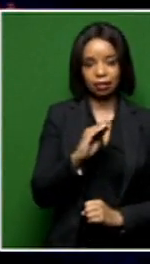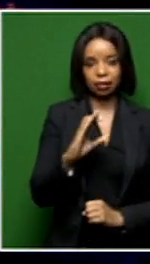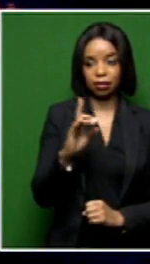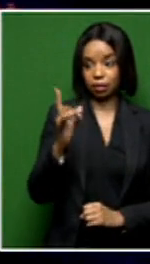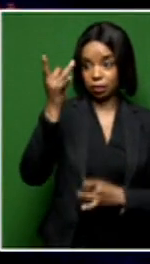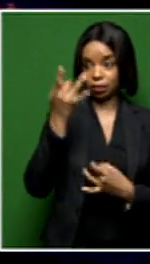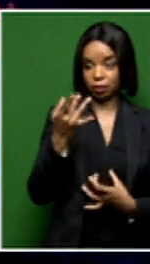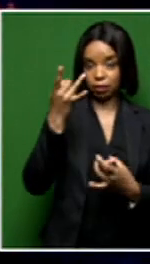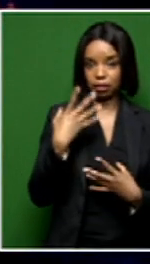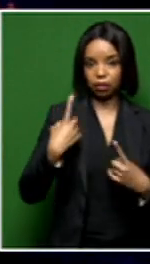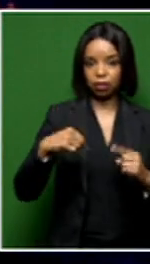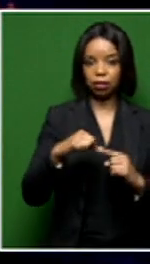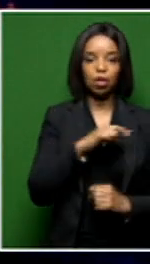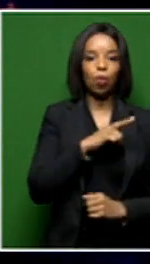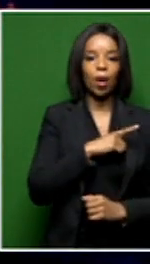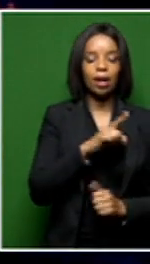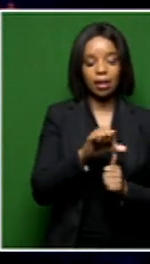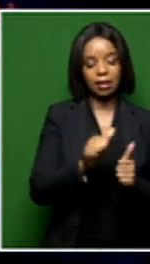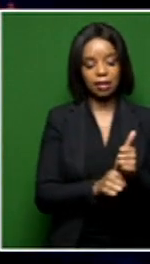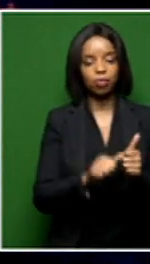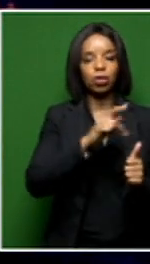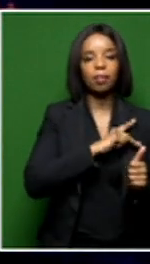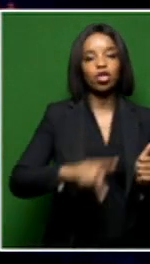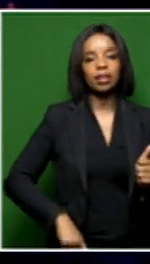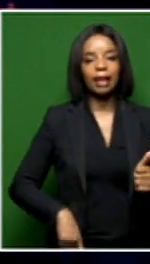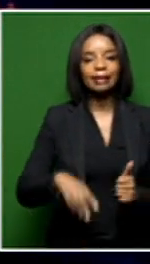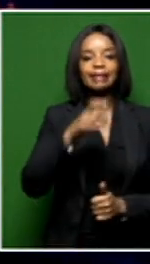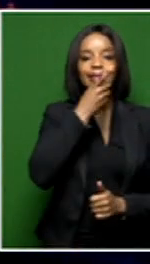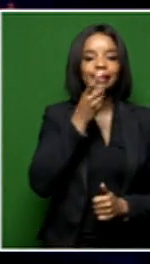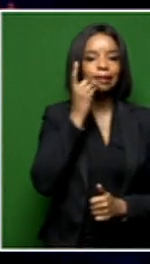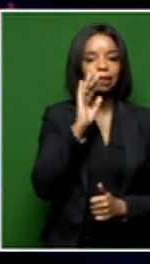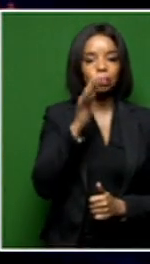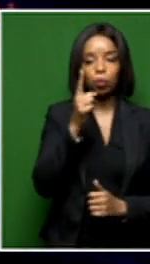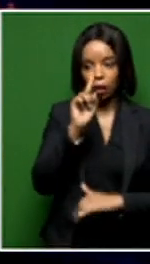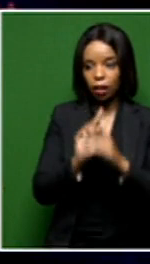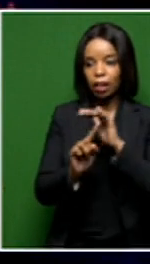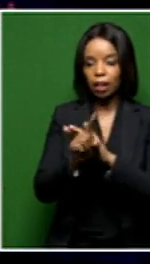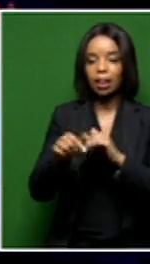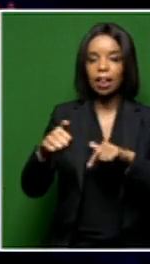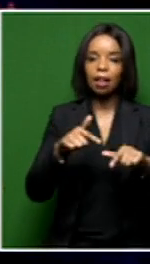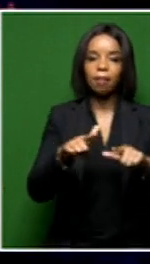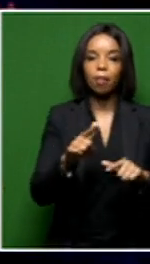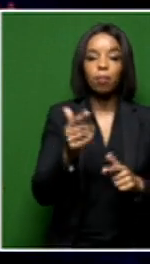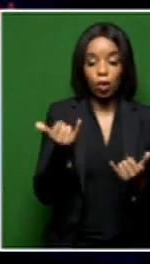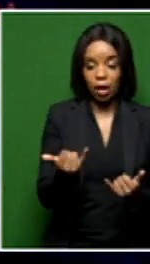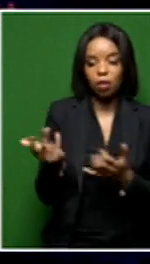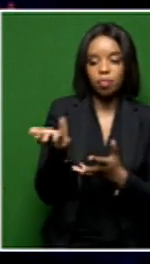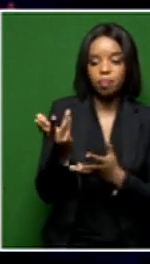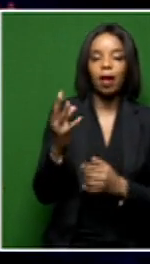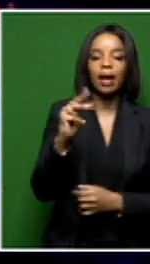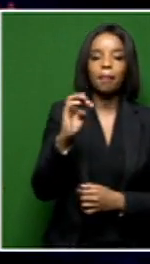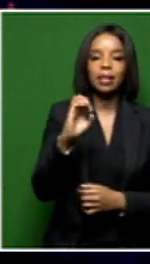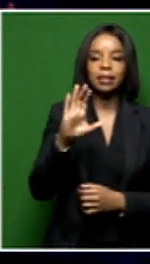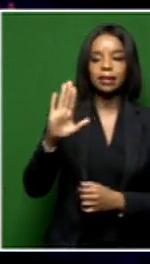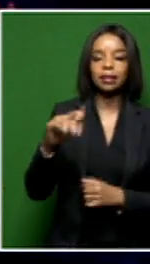make an appearance. As you heard there in his discussion with the Limpopo MEC, you know, there's a lot that needs to be done still. But, of